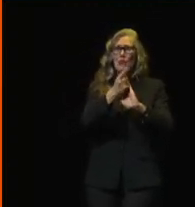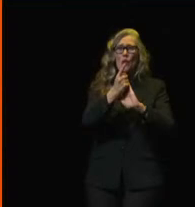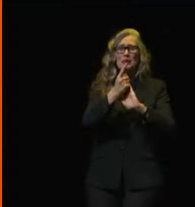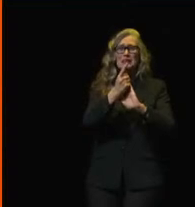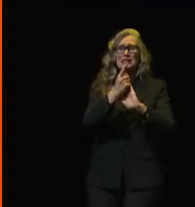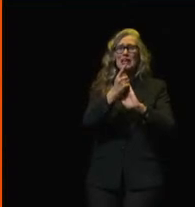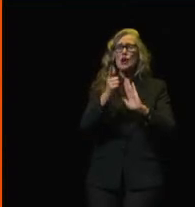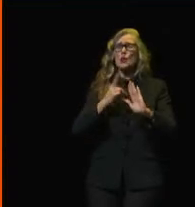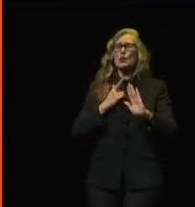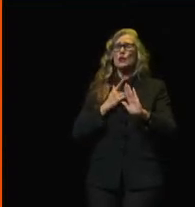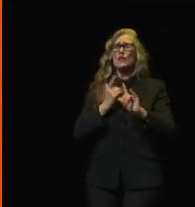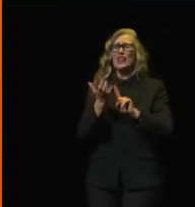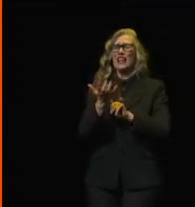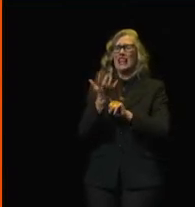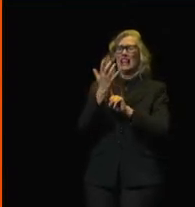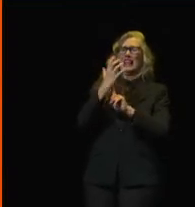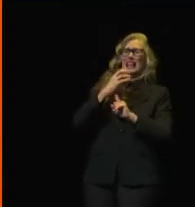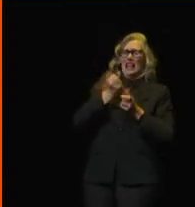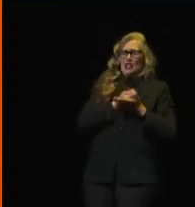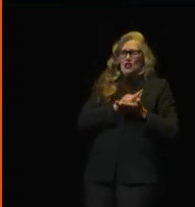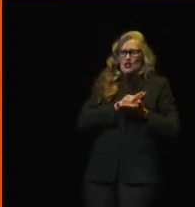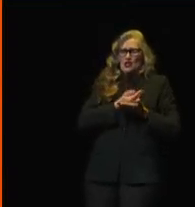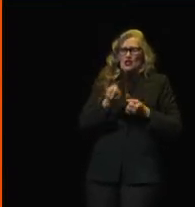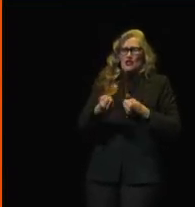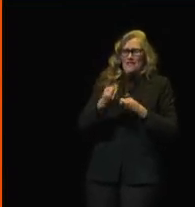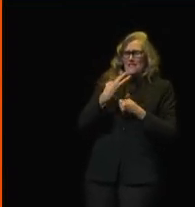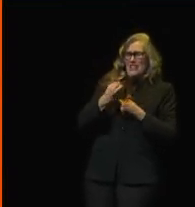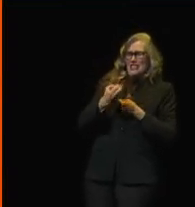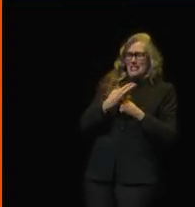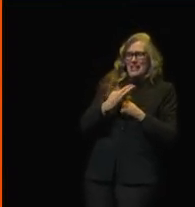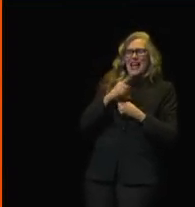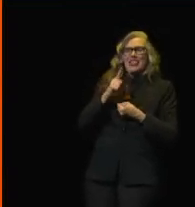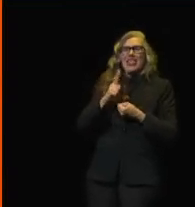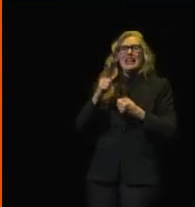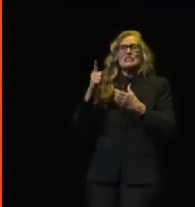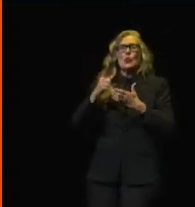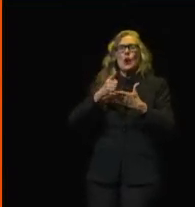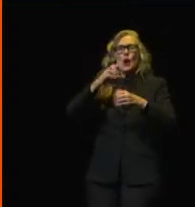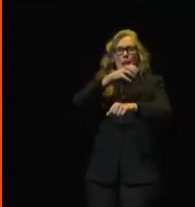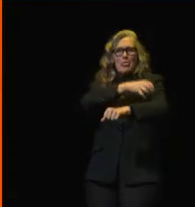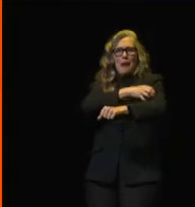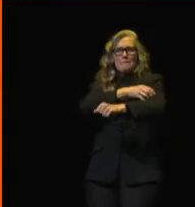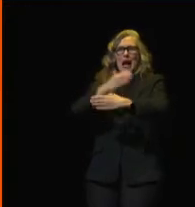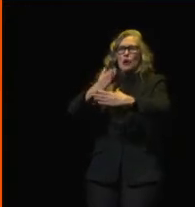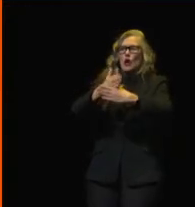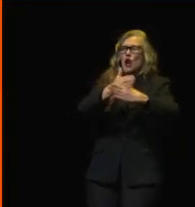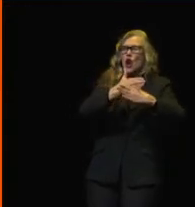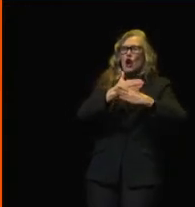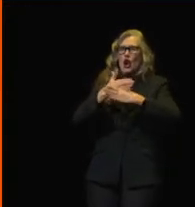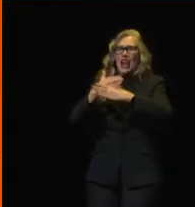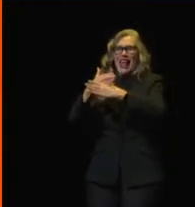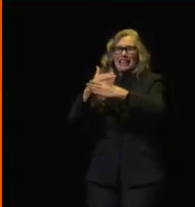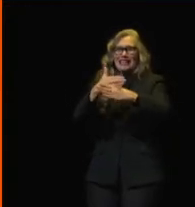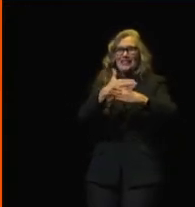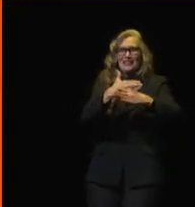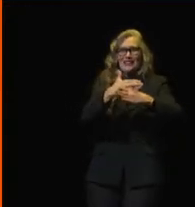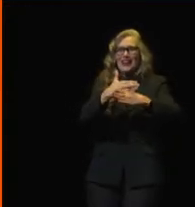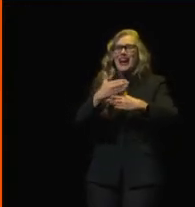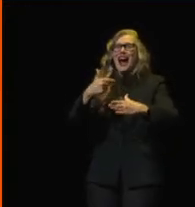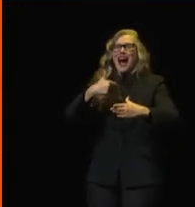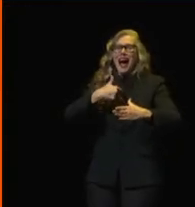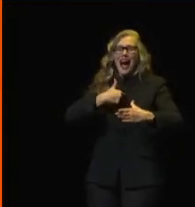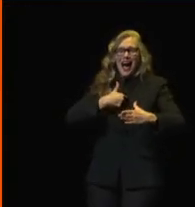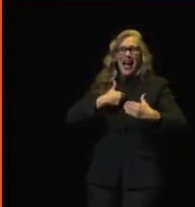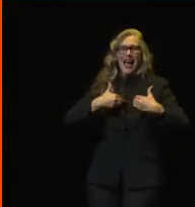collective struggle retains its greatest power. I can transcend my dying body by hitching my future to yours. We